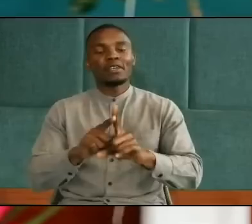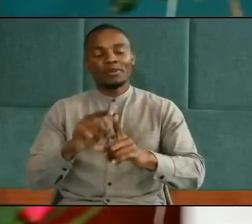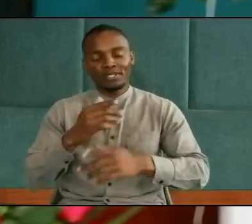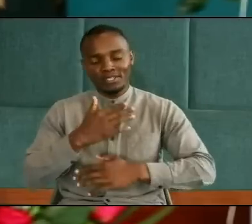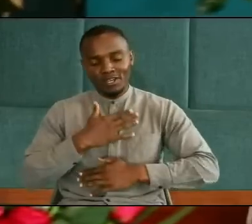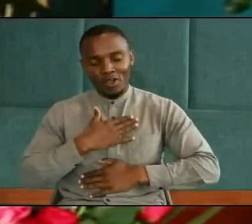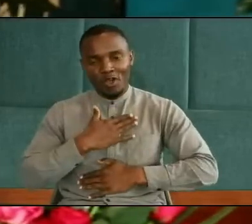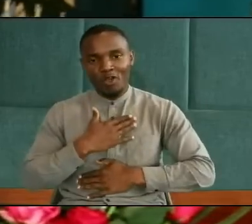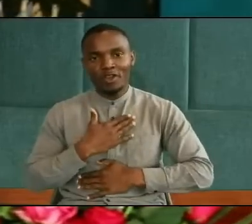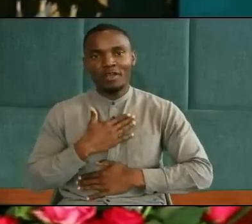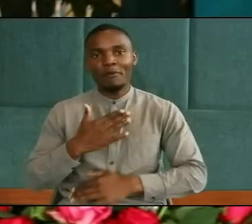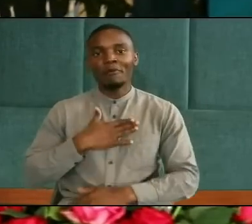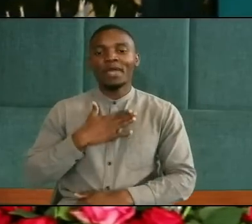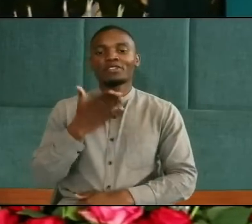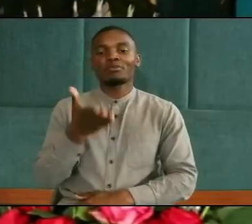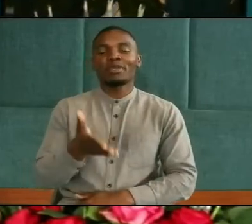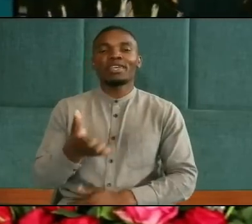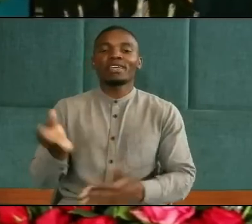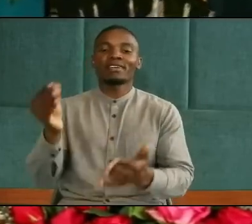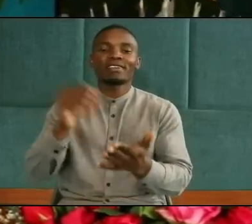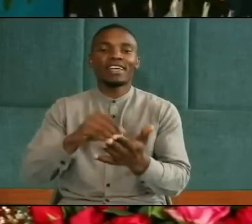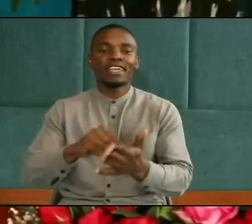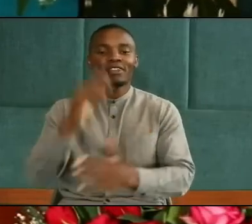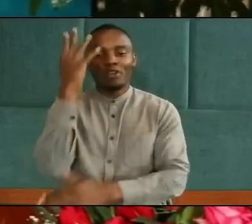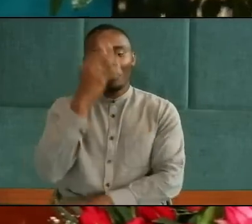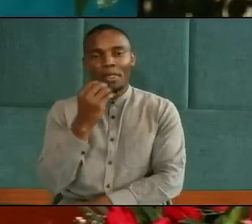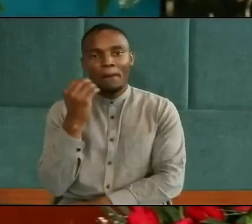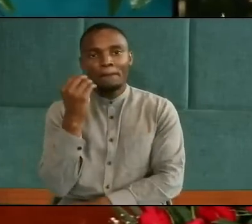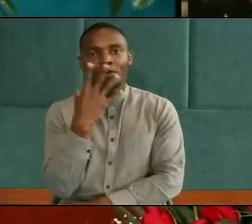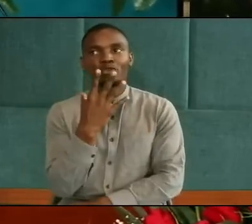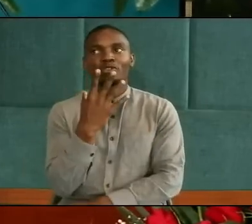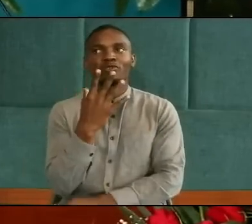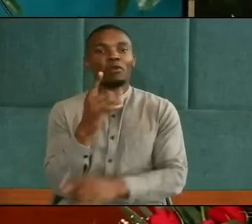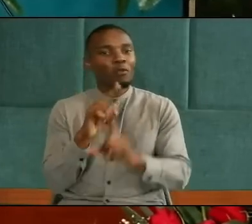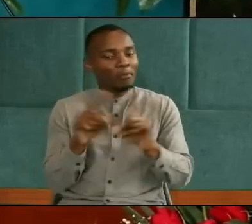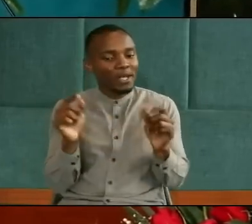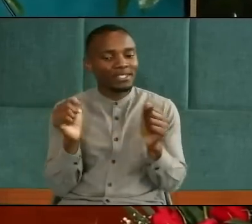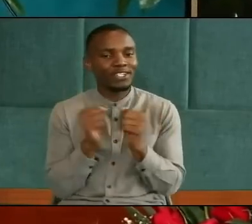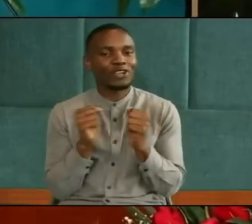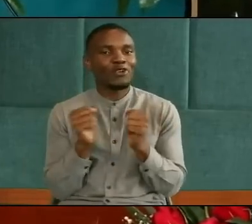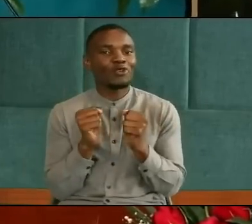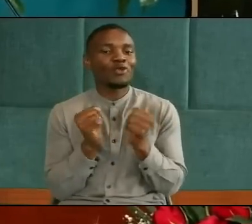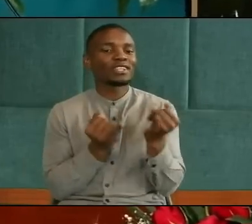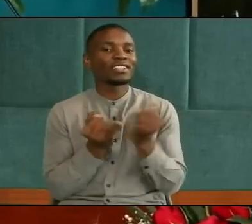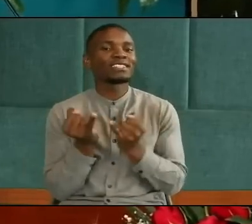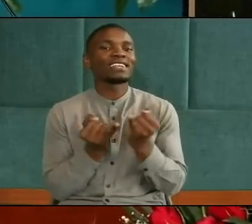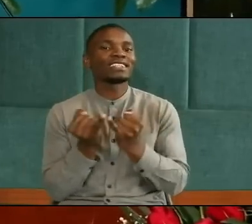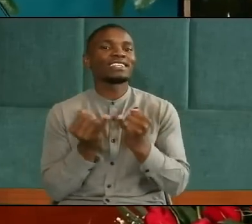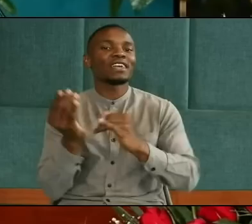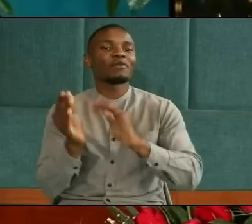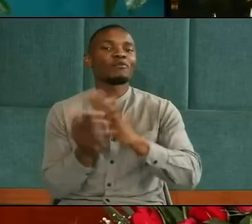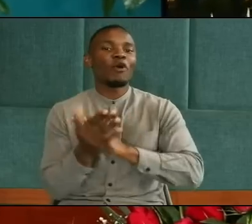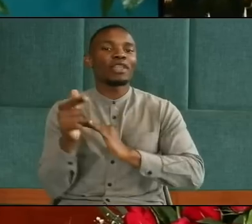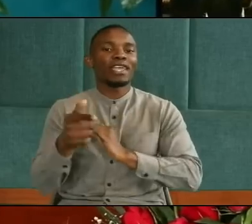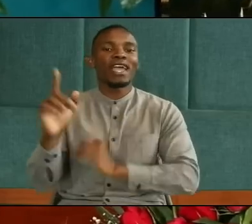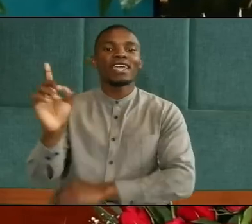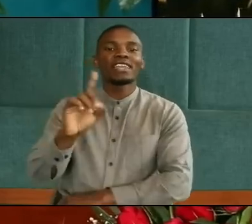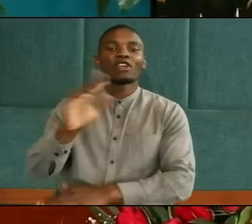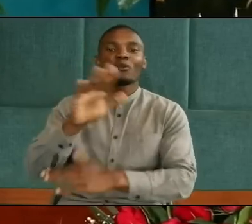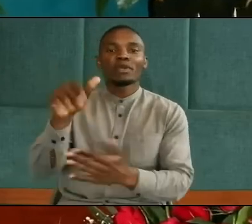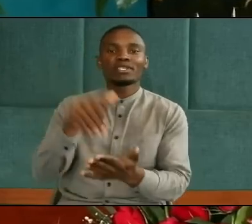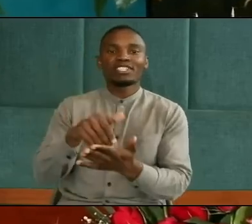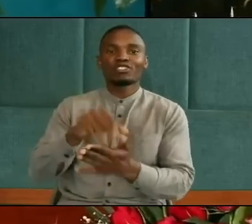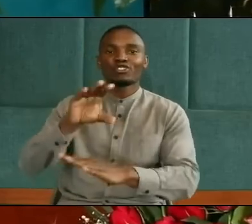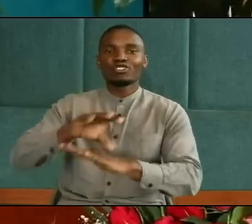with you again on this beautiful but chilly Sabbath morning here in Nairobi